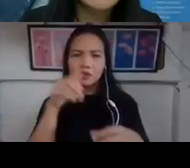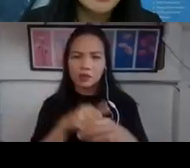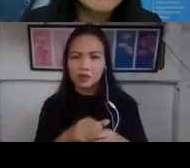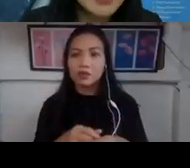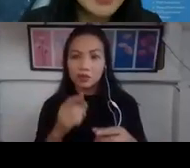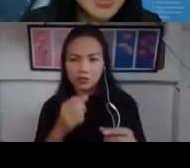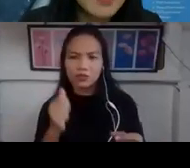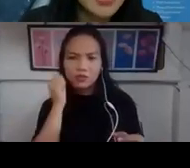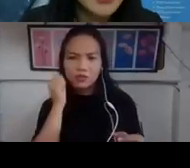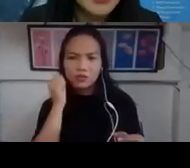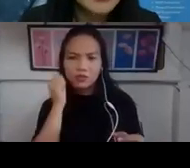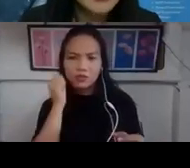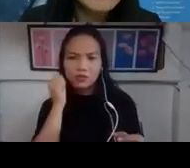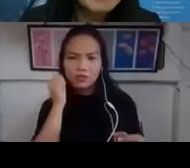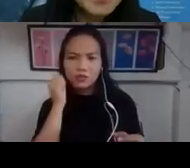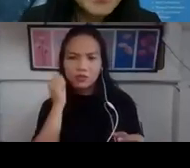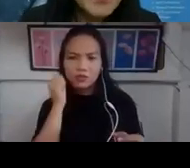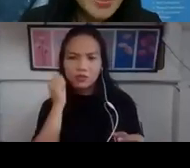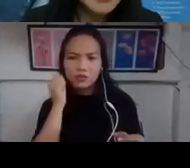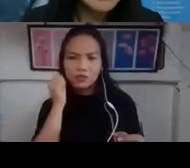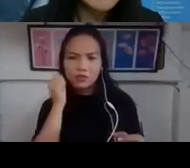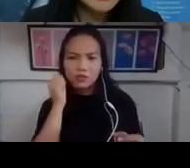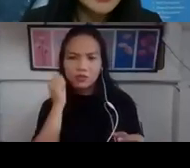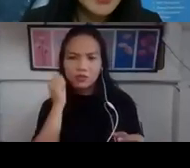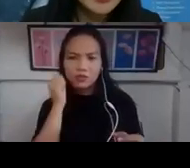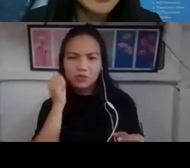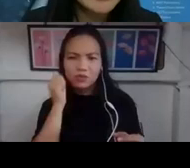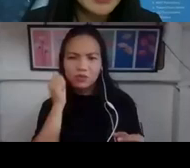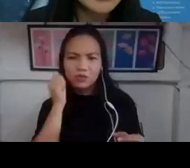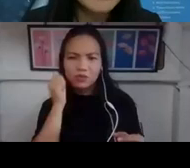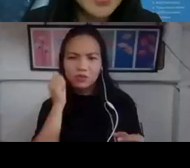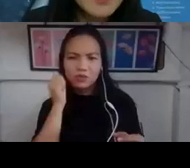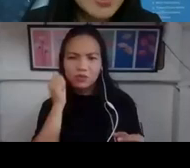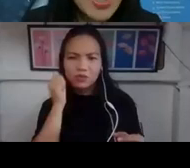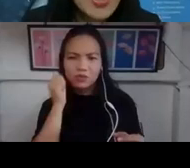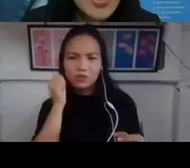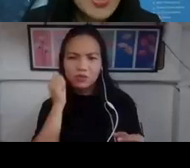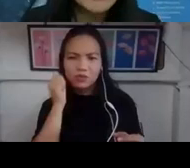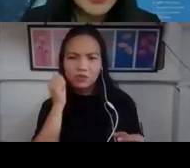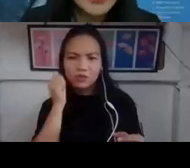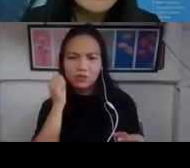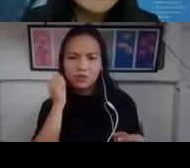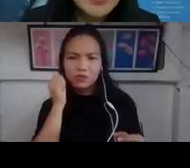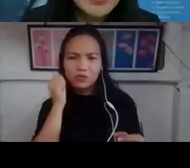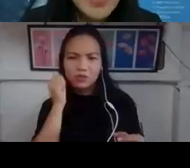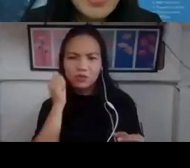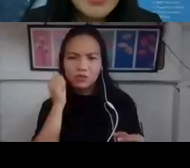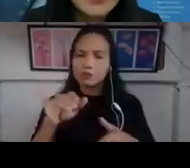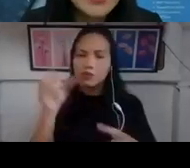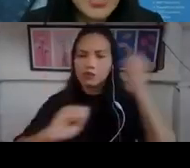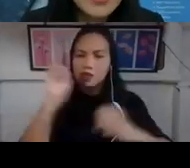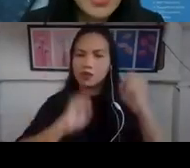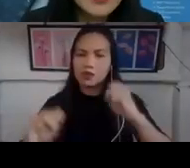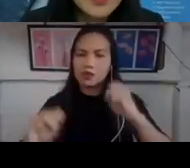about food safety. And then, this will be followed by Science of Dreams. Why do I have nightmares